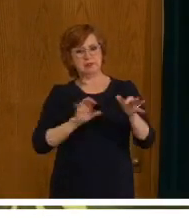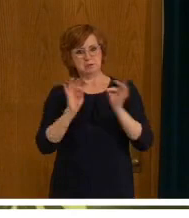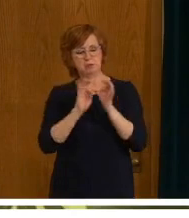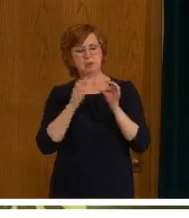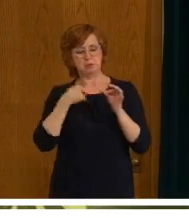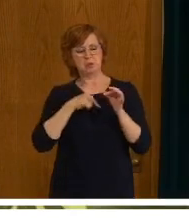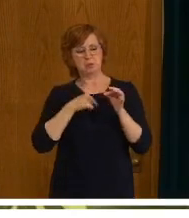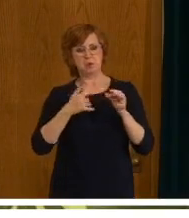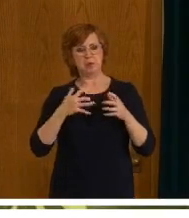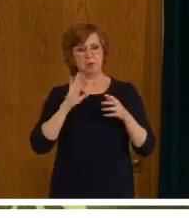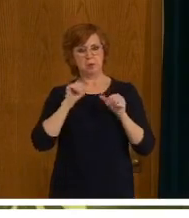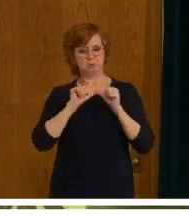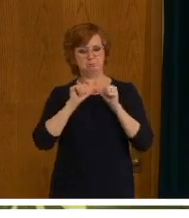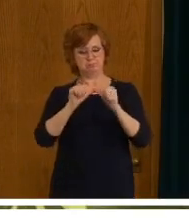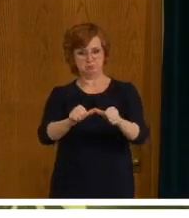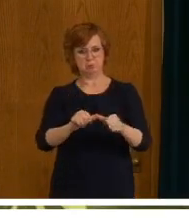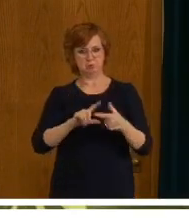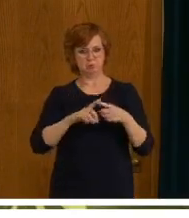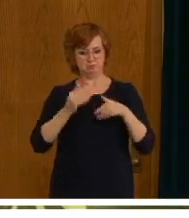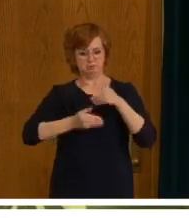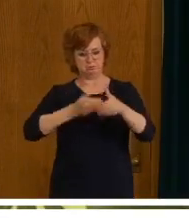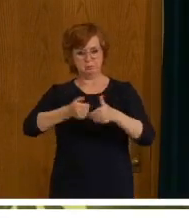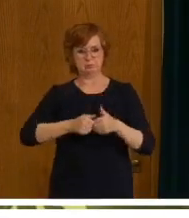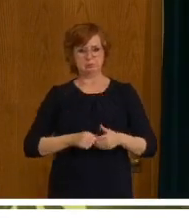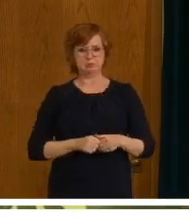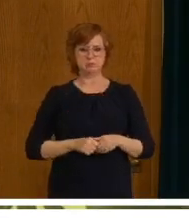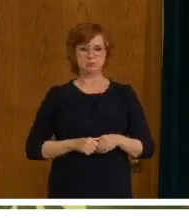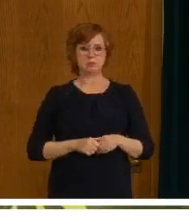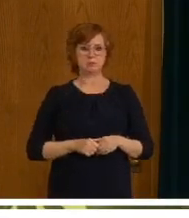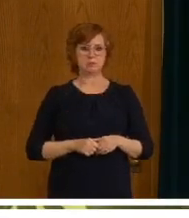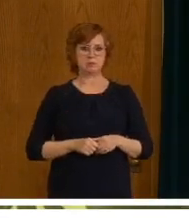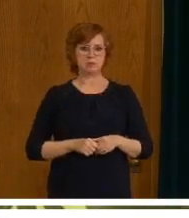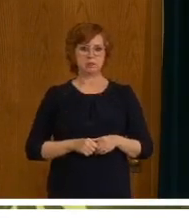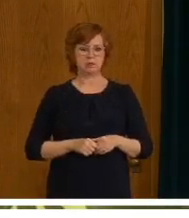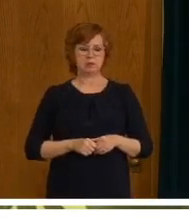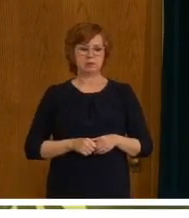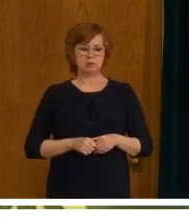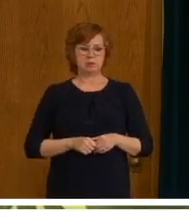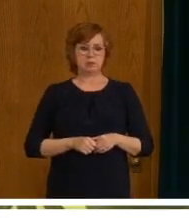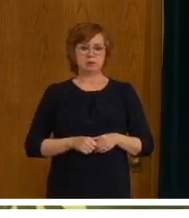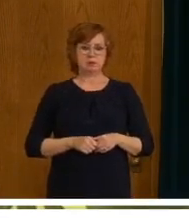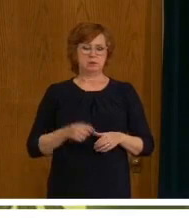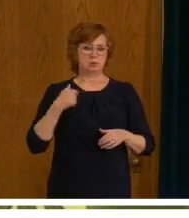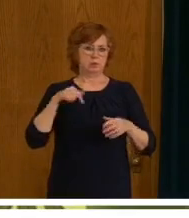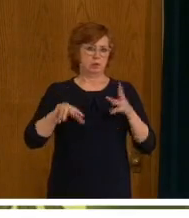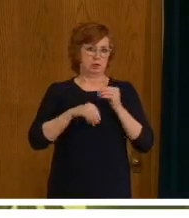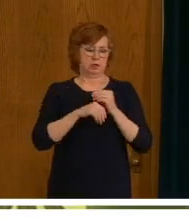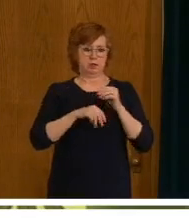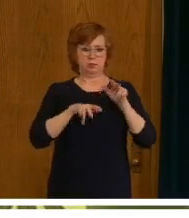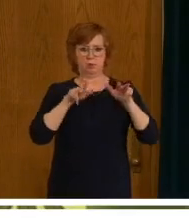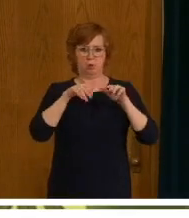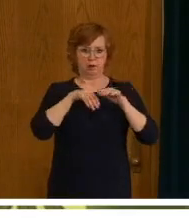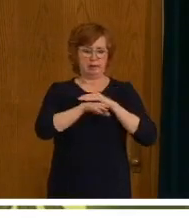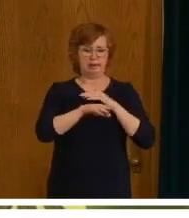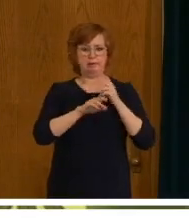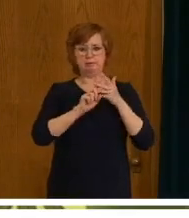do so, and you've talked about a lot of those things we've already done by expanding walk-in clinics, doing pop-up